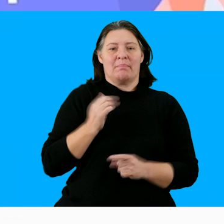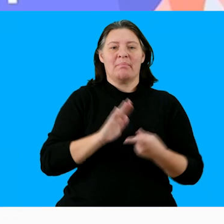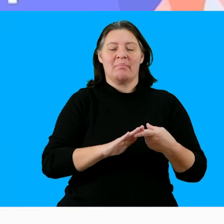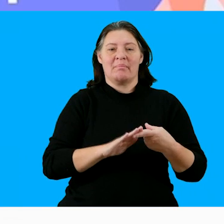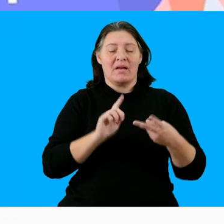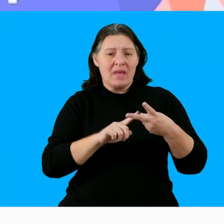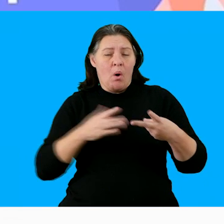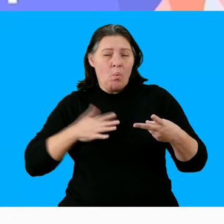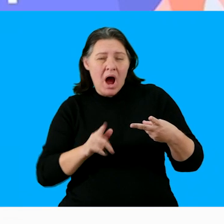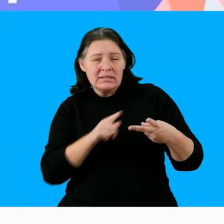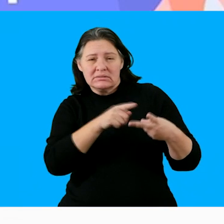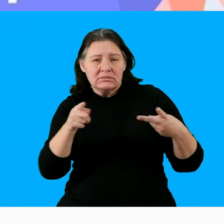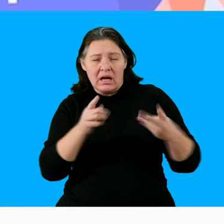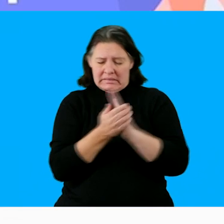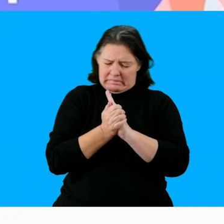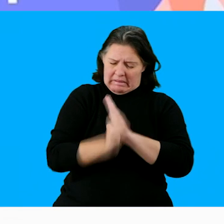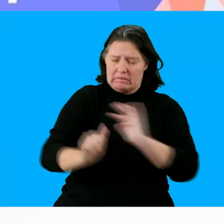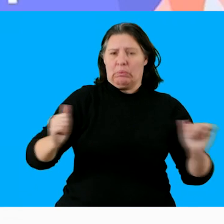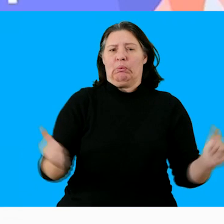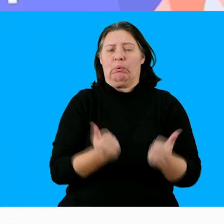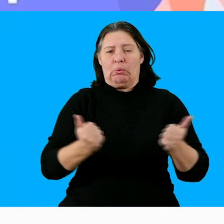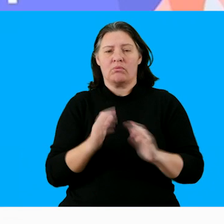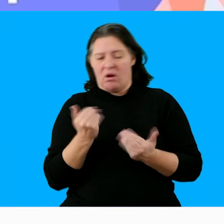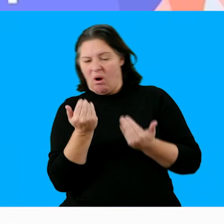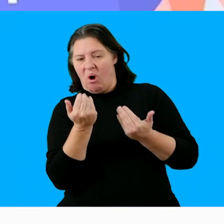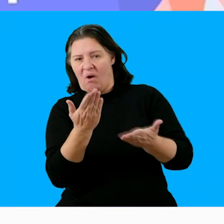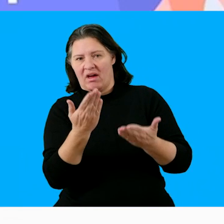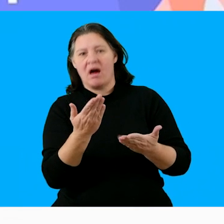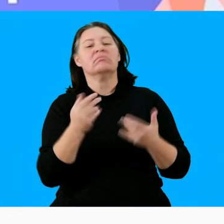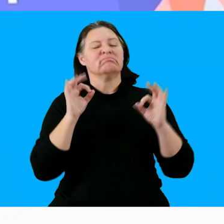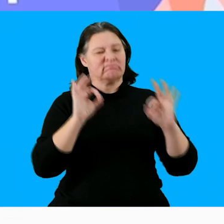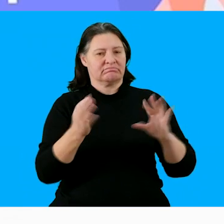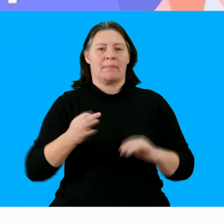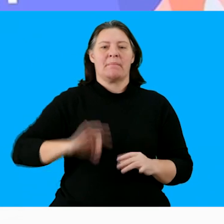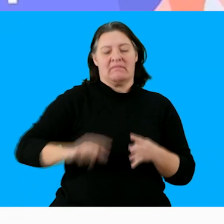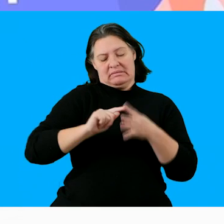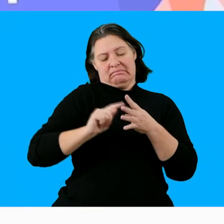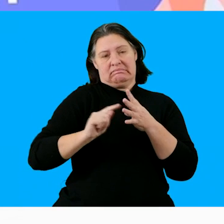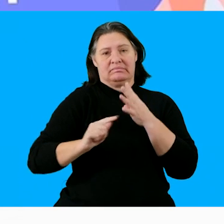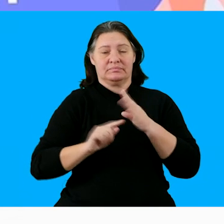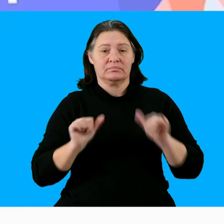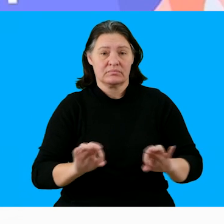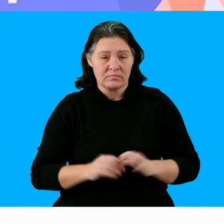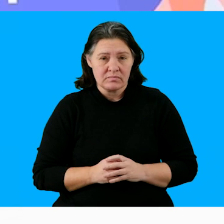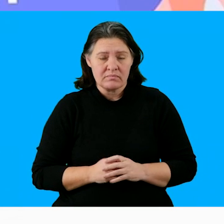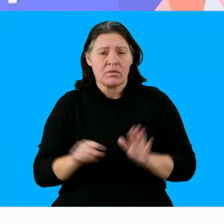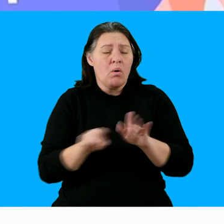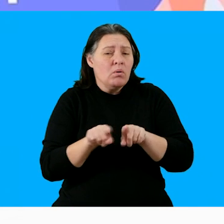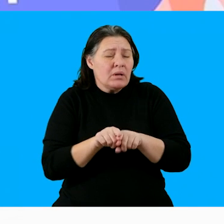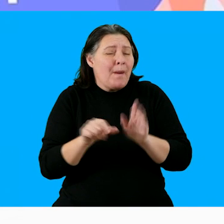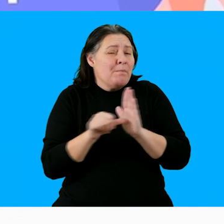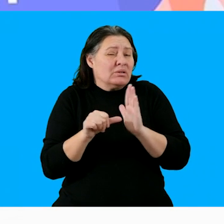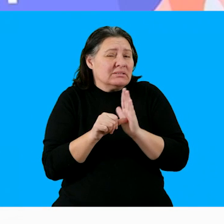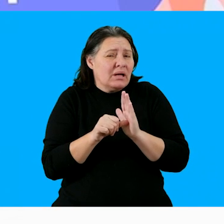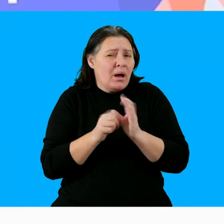Companies competing for the most in-demand skills tend to offer the most lavish benefits. Also important is that